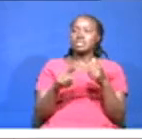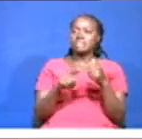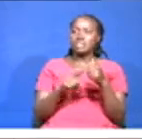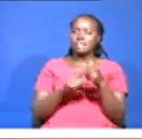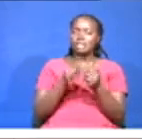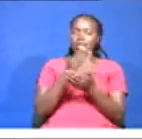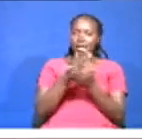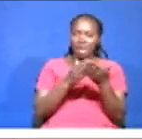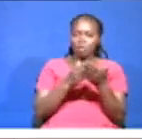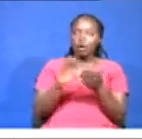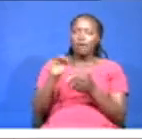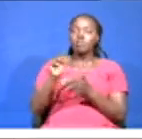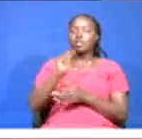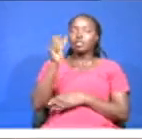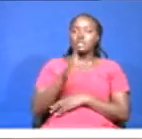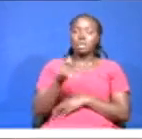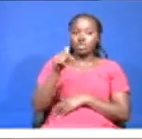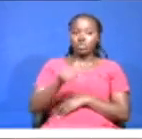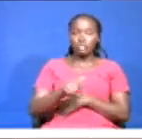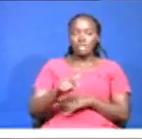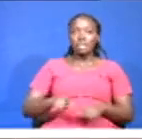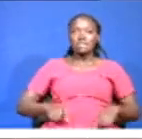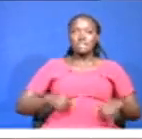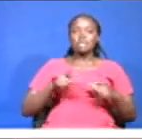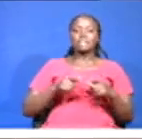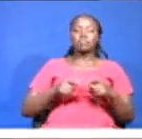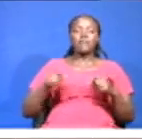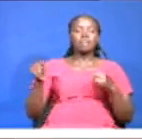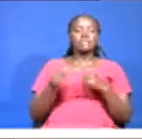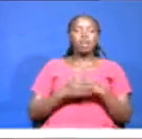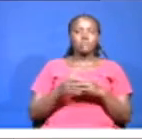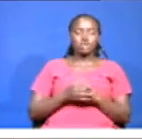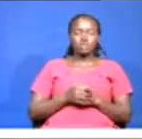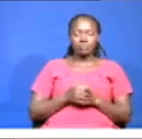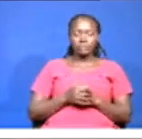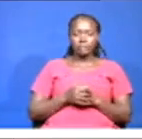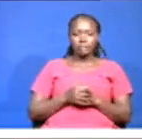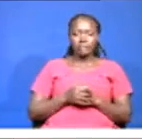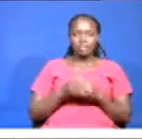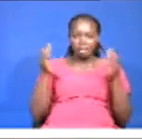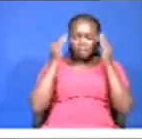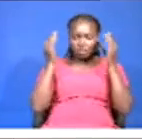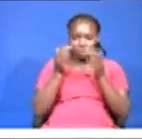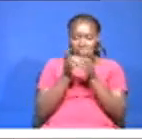6.5 million Kenyans who today live in informal settlements. It is our commitment,